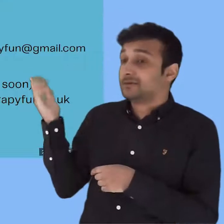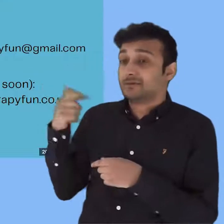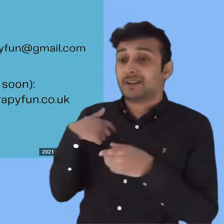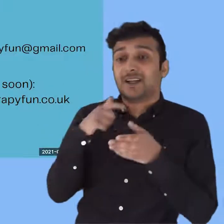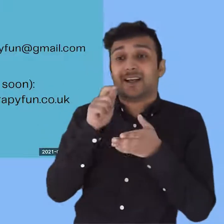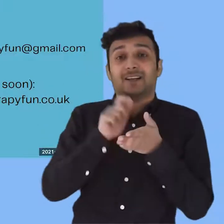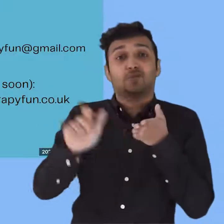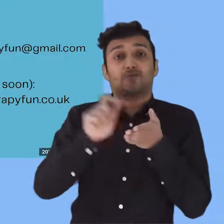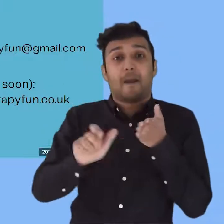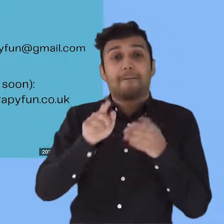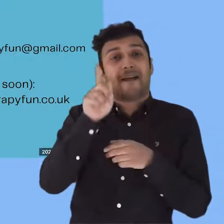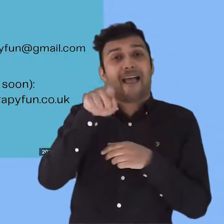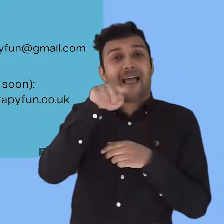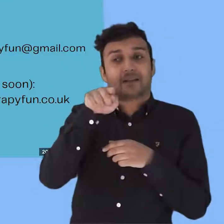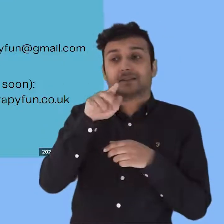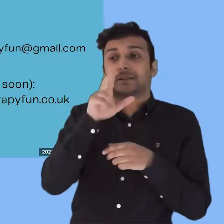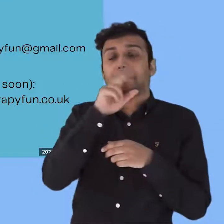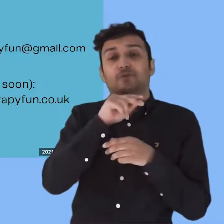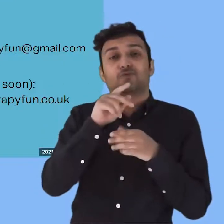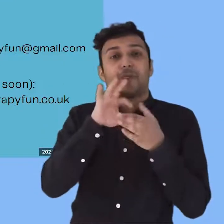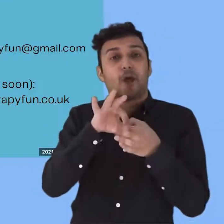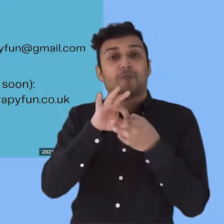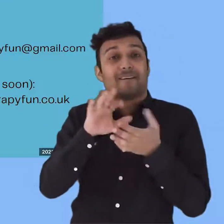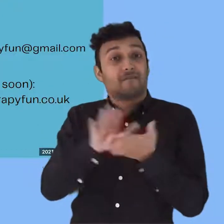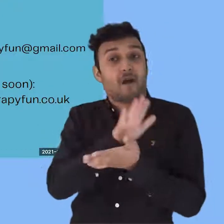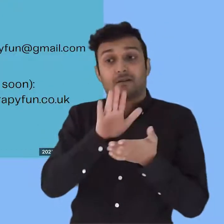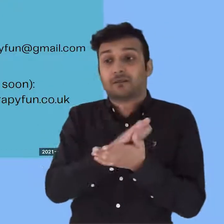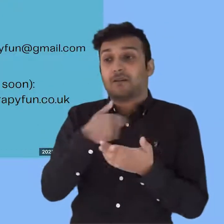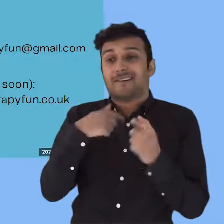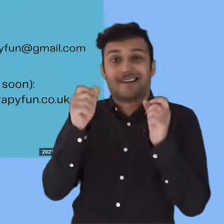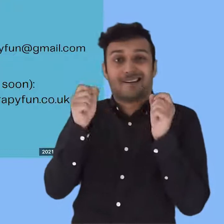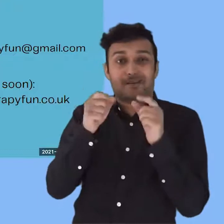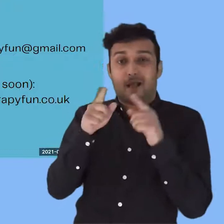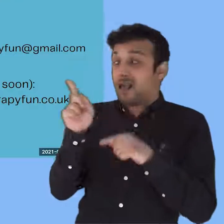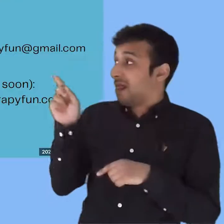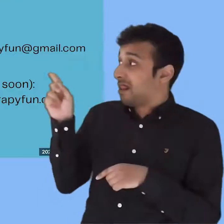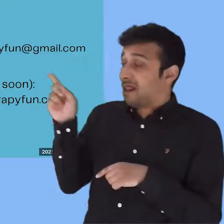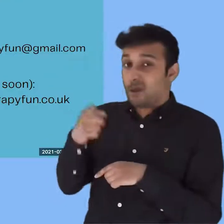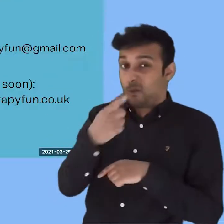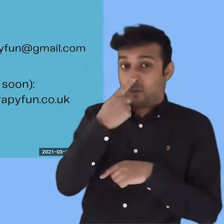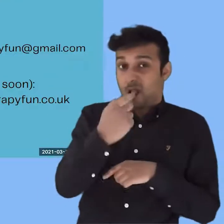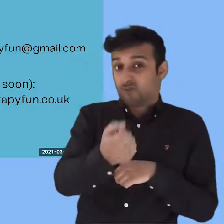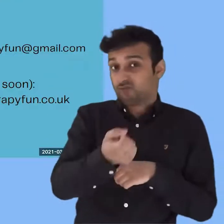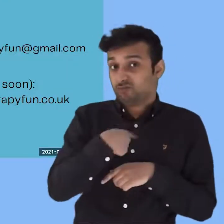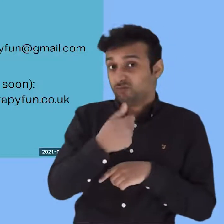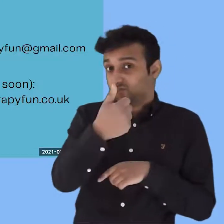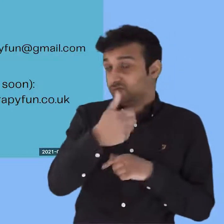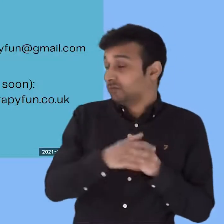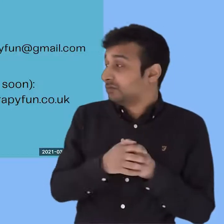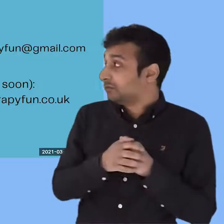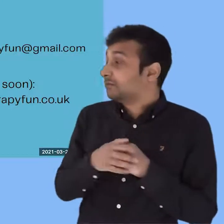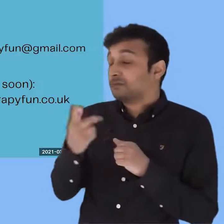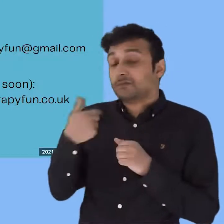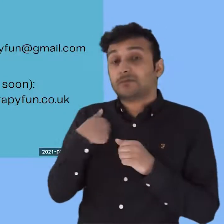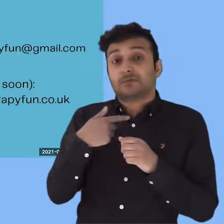email. If you want to get in touch with me, just send me an email. As I said, I am launching my speech therapy independent services later on